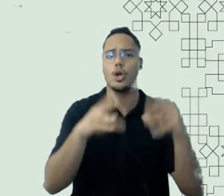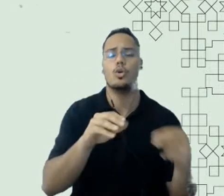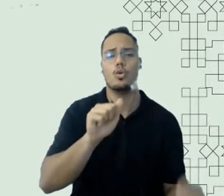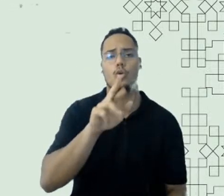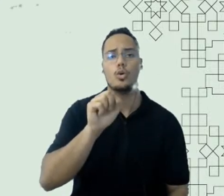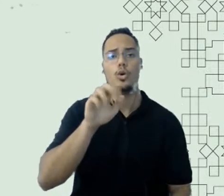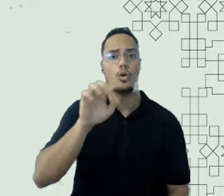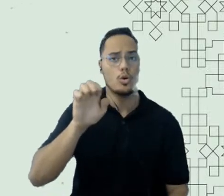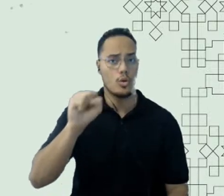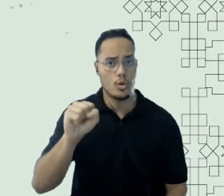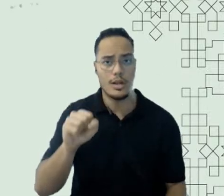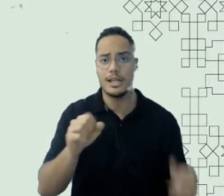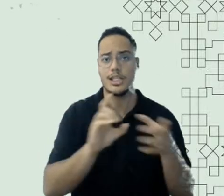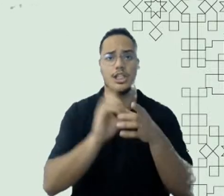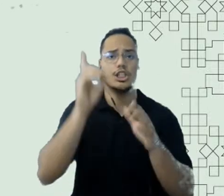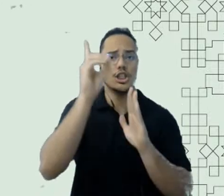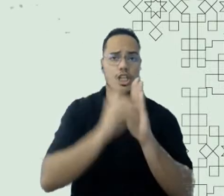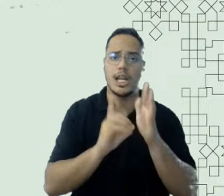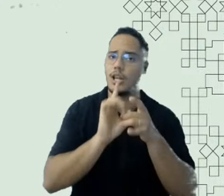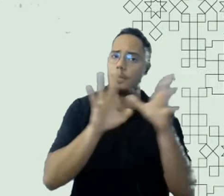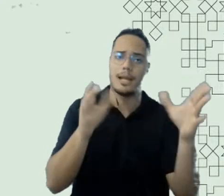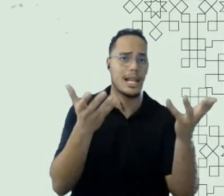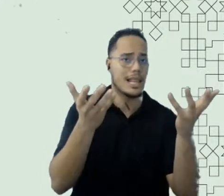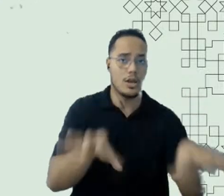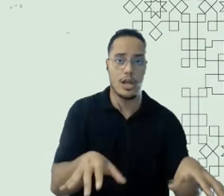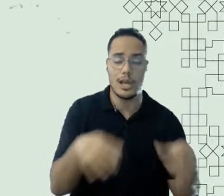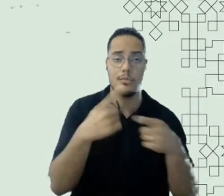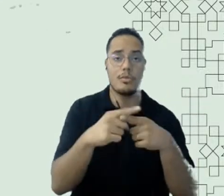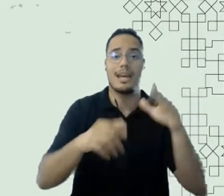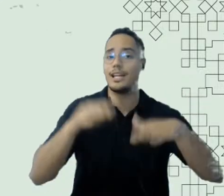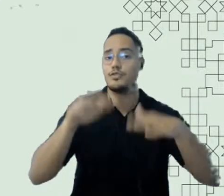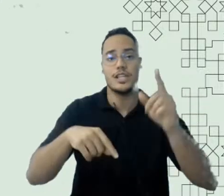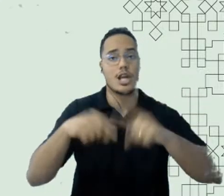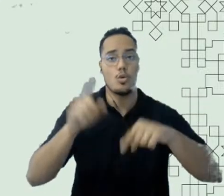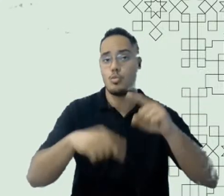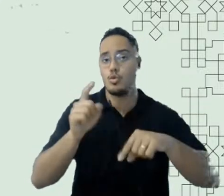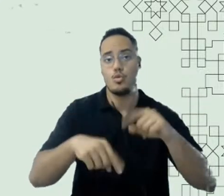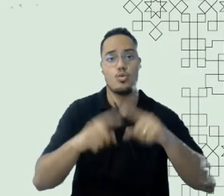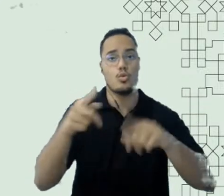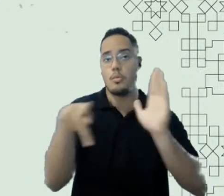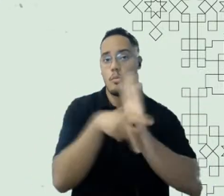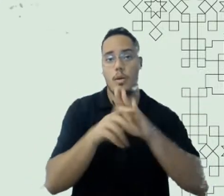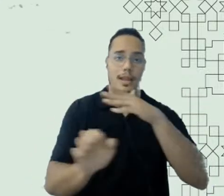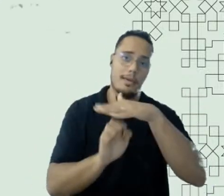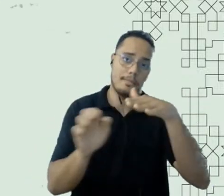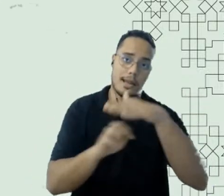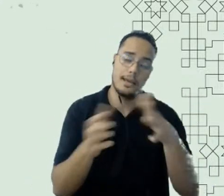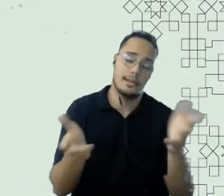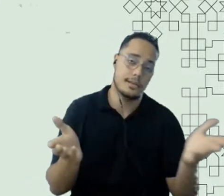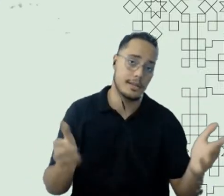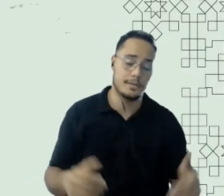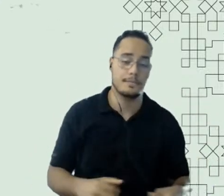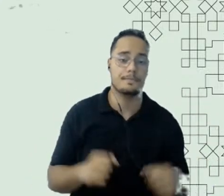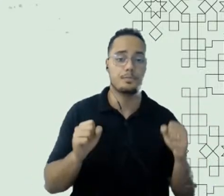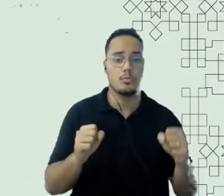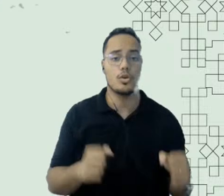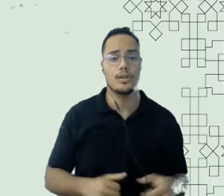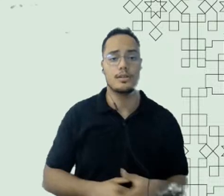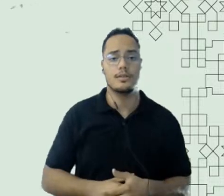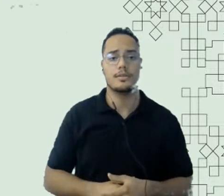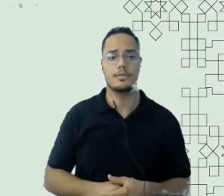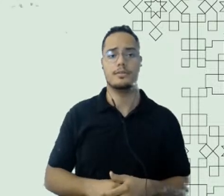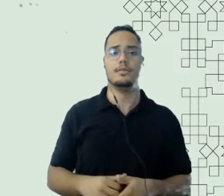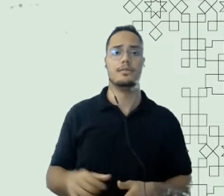that the film, it would be on YouTube. So it might say, no, I don't want that it is on YouTube. So